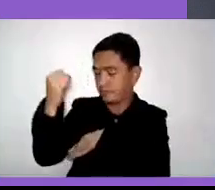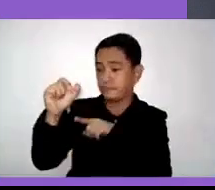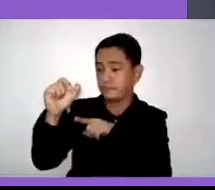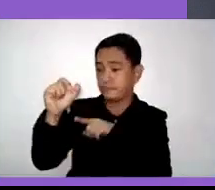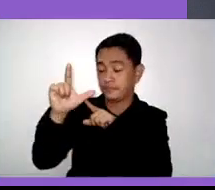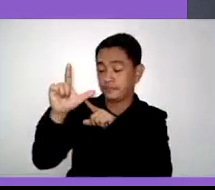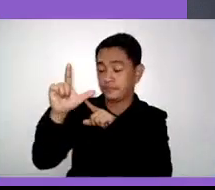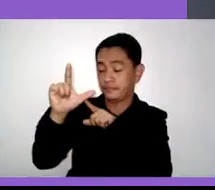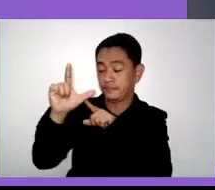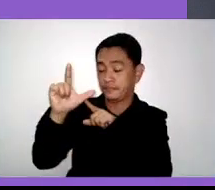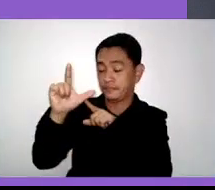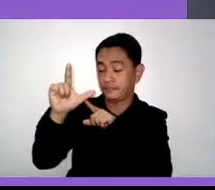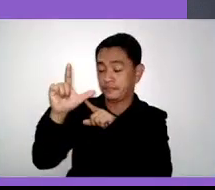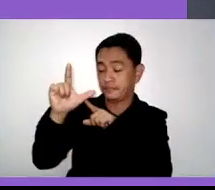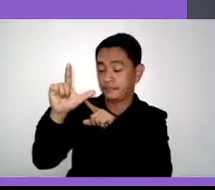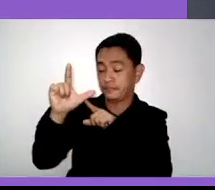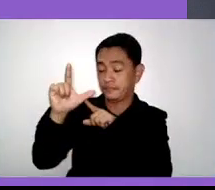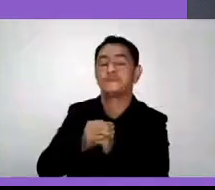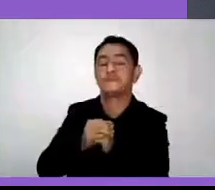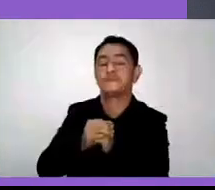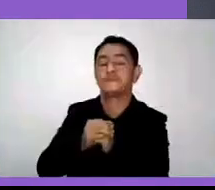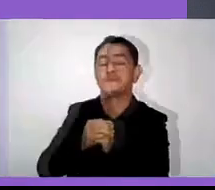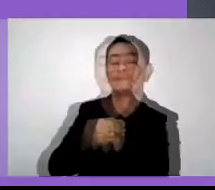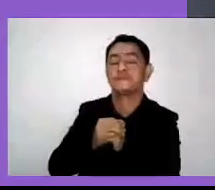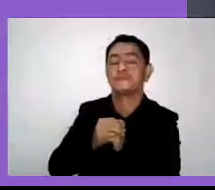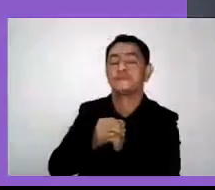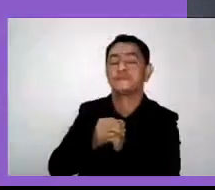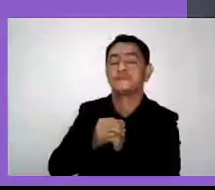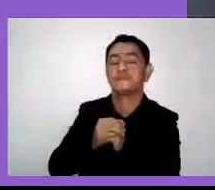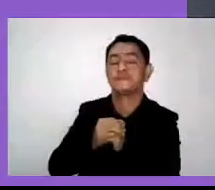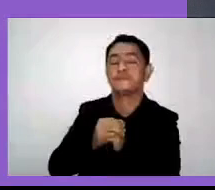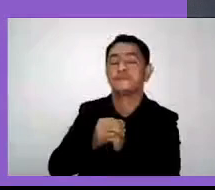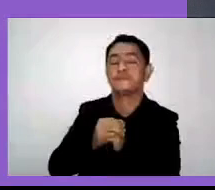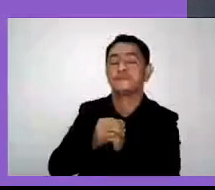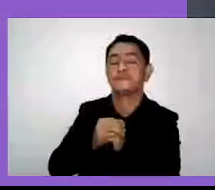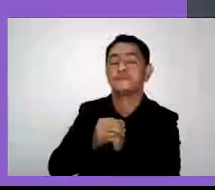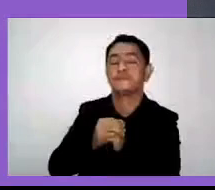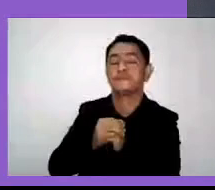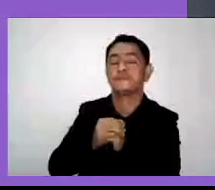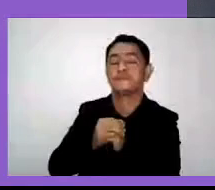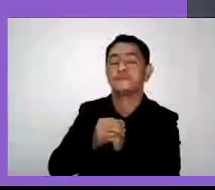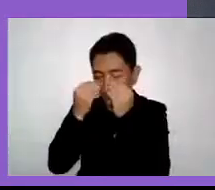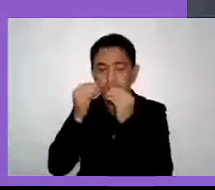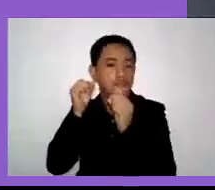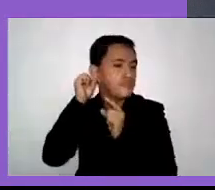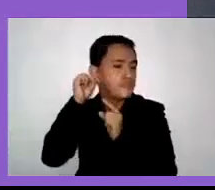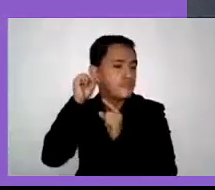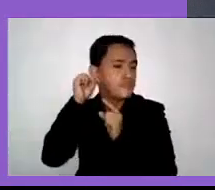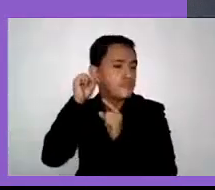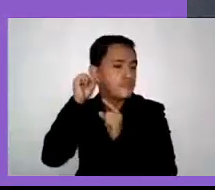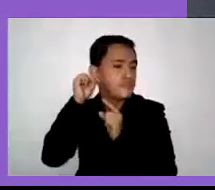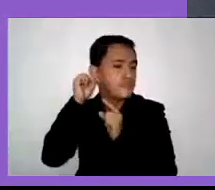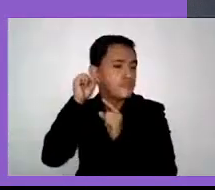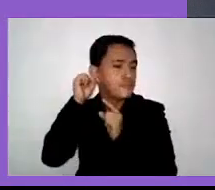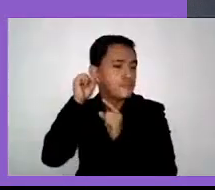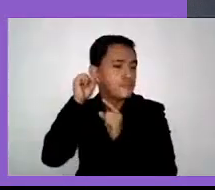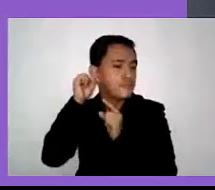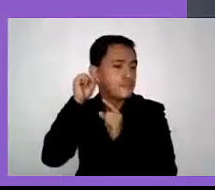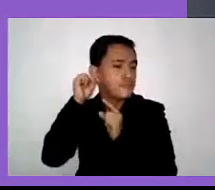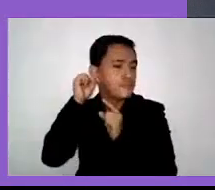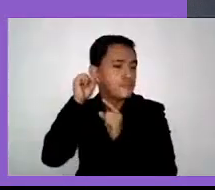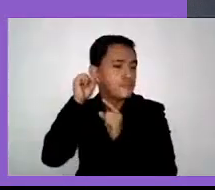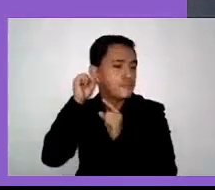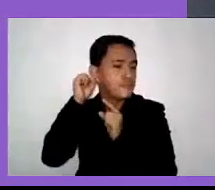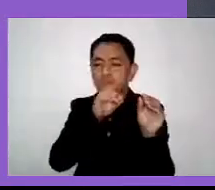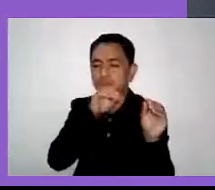spelling problems occur, such as confusion with the sound to letter association, and the placement of sounds in a